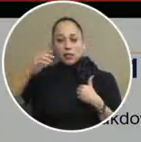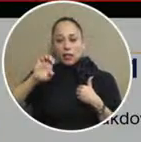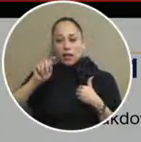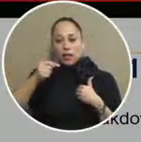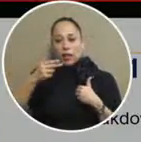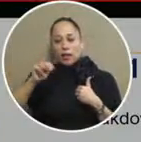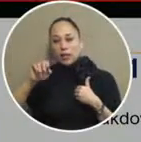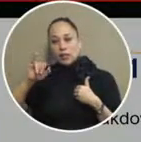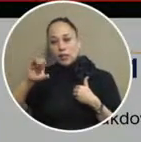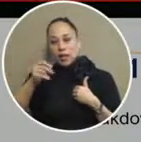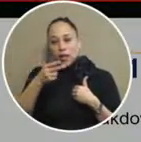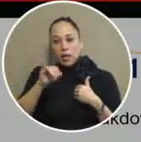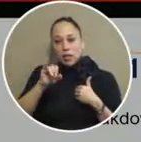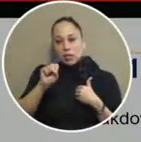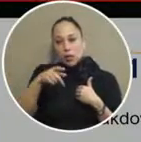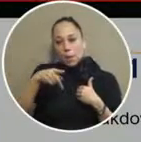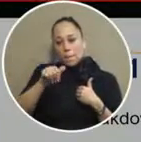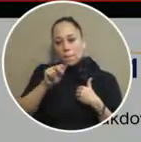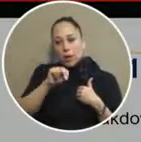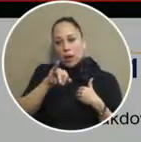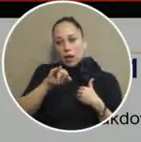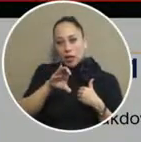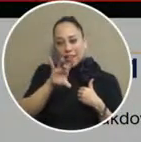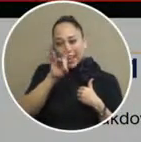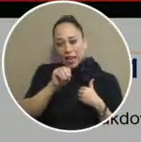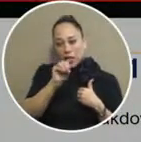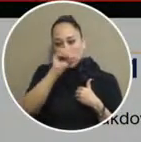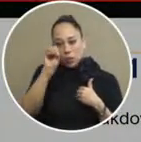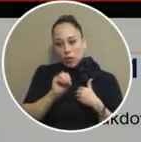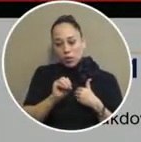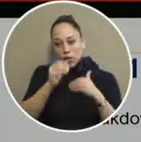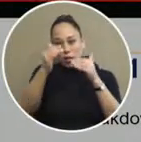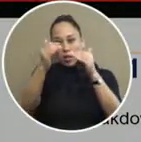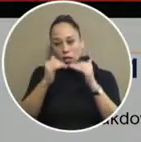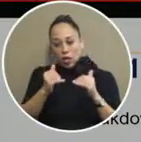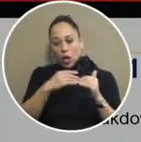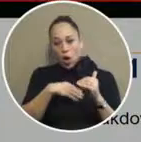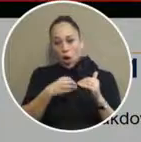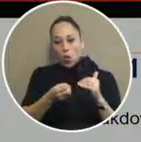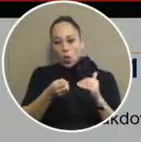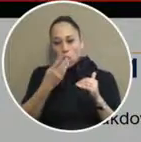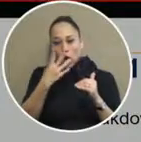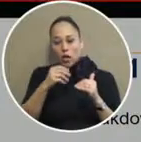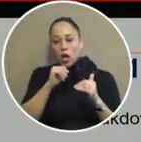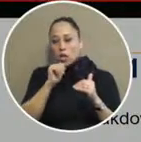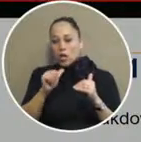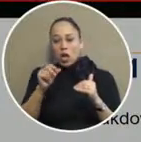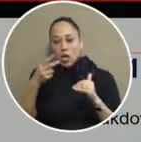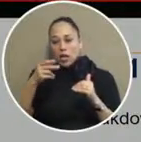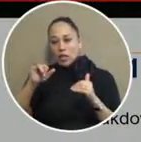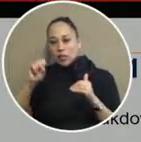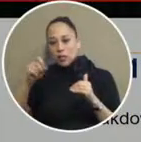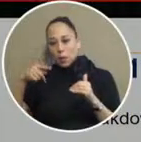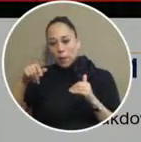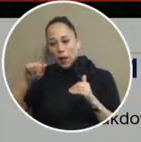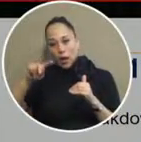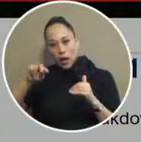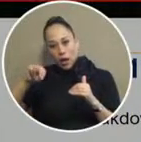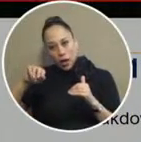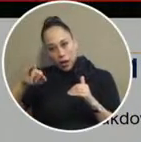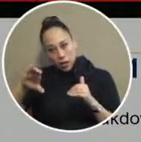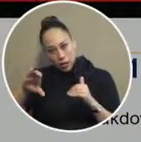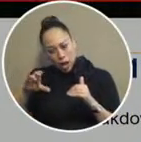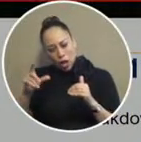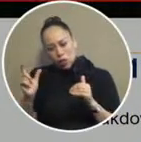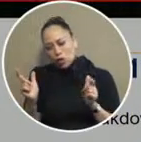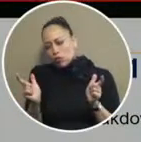ethnicities, the Hispanics, with over 80%, followed by white non-Hispanic races. And we have